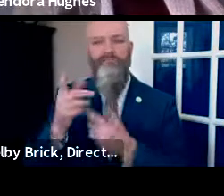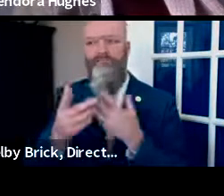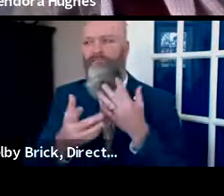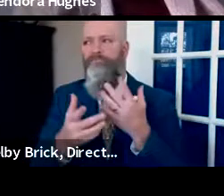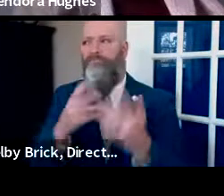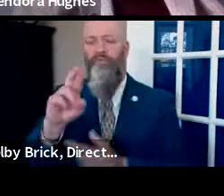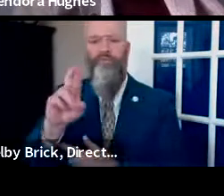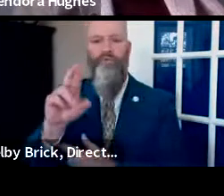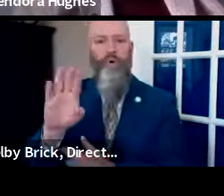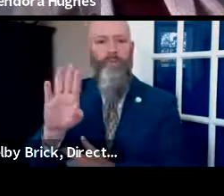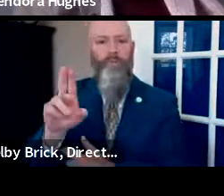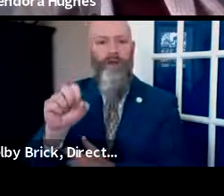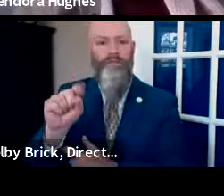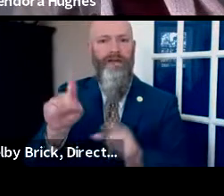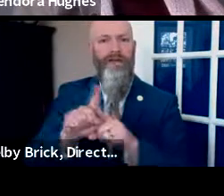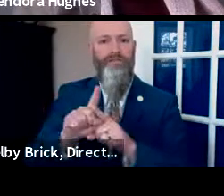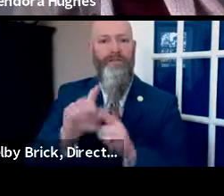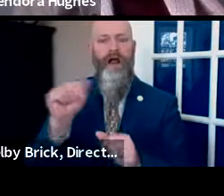And if we did that,